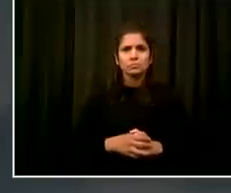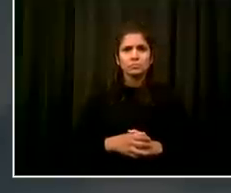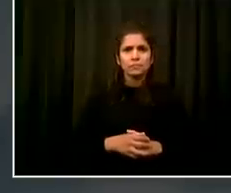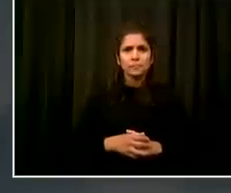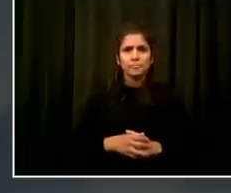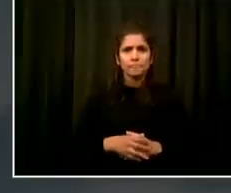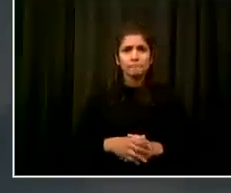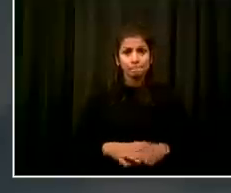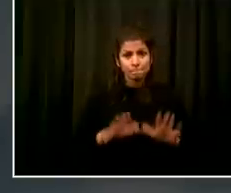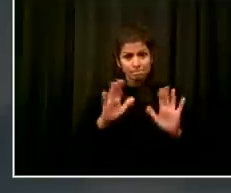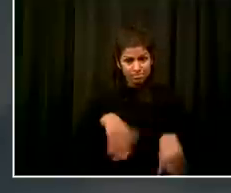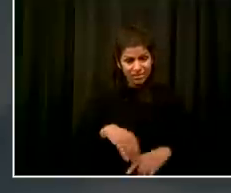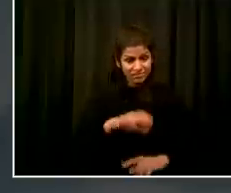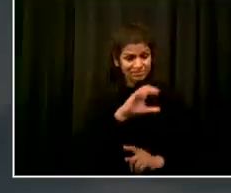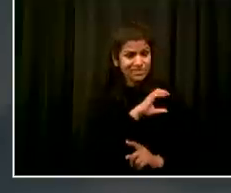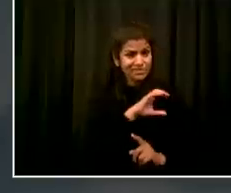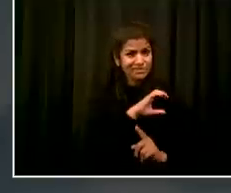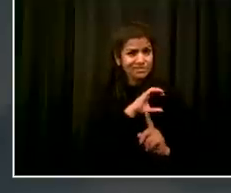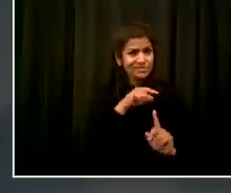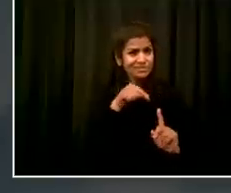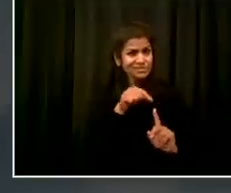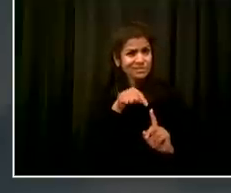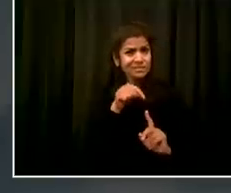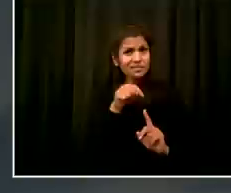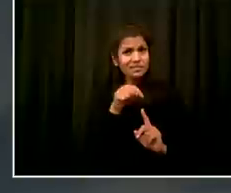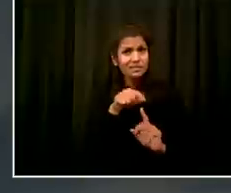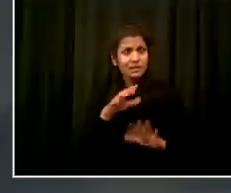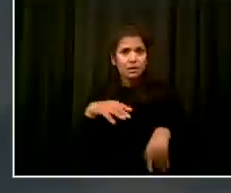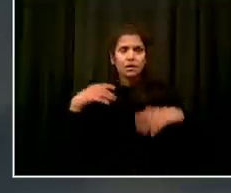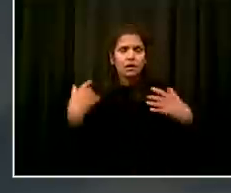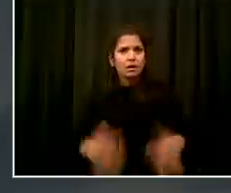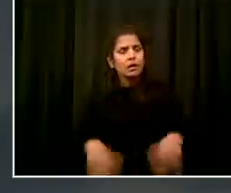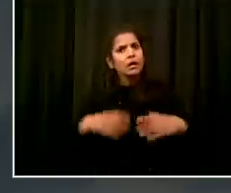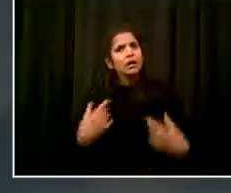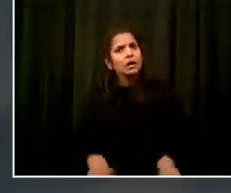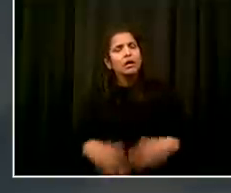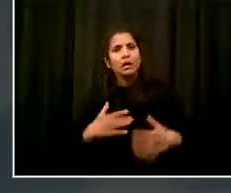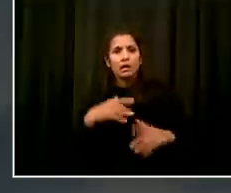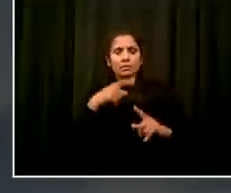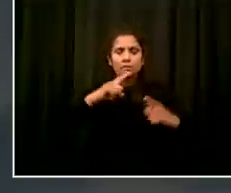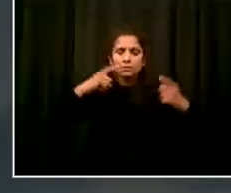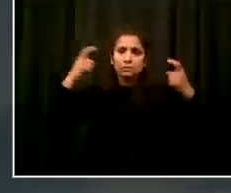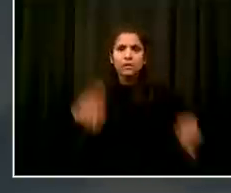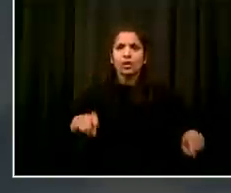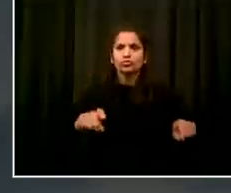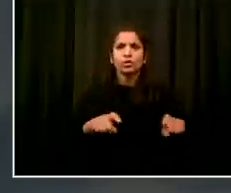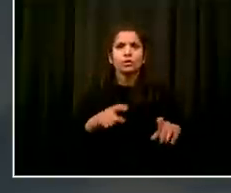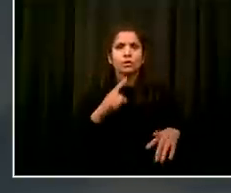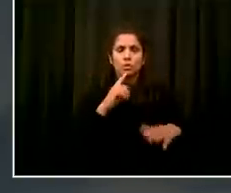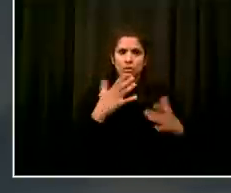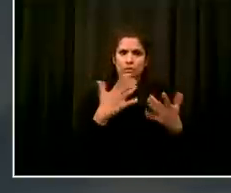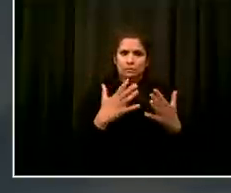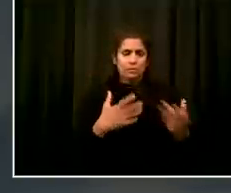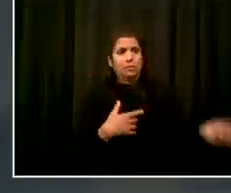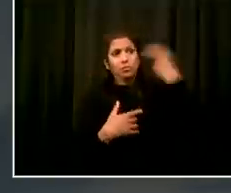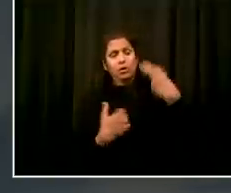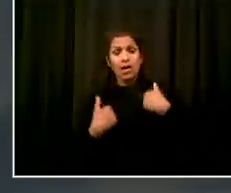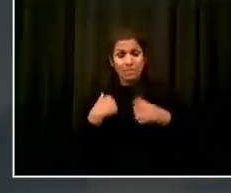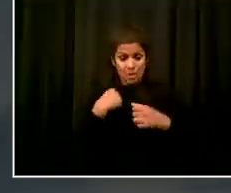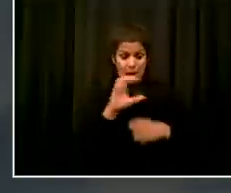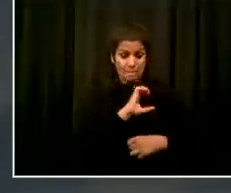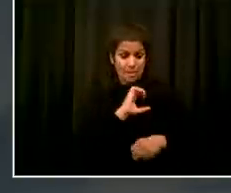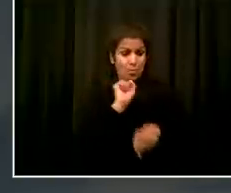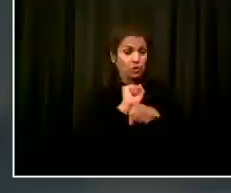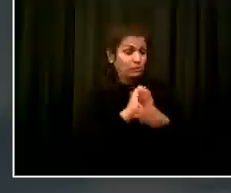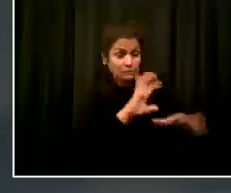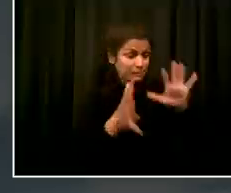York City issue. You know, there's a lot of talk and there's politics and there's everything else. I think that what we're starting to